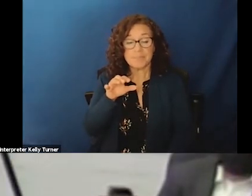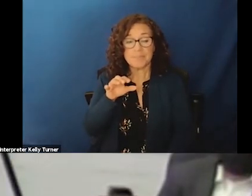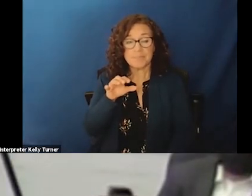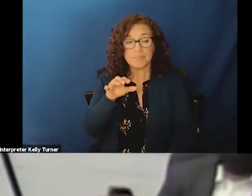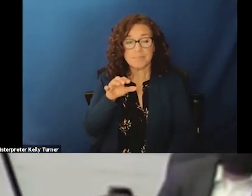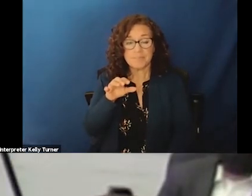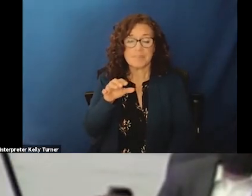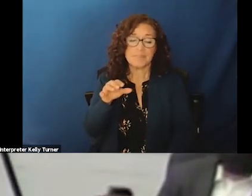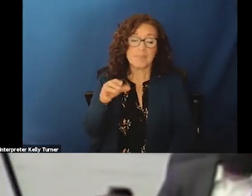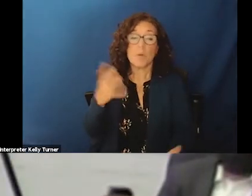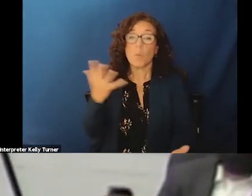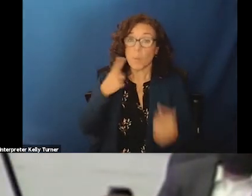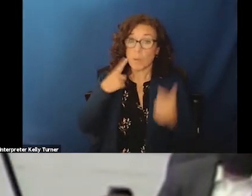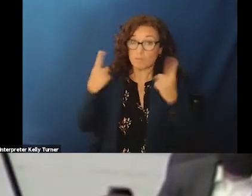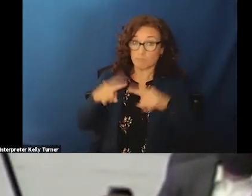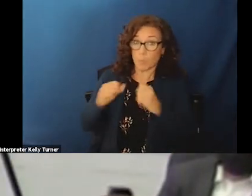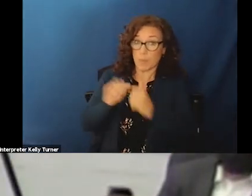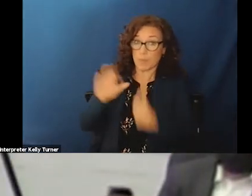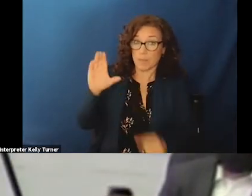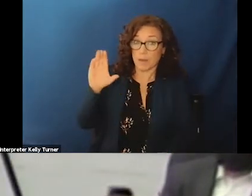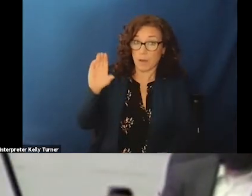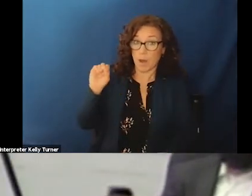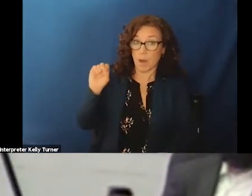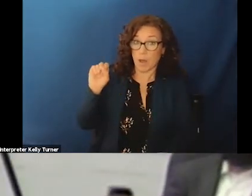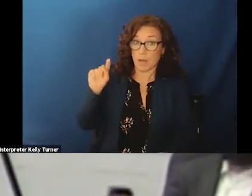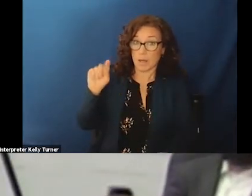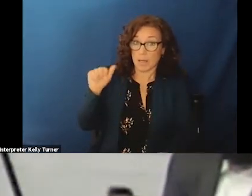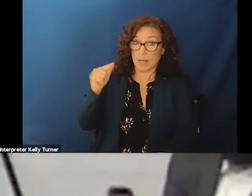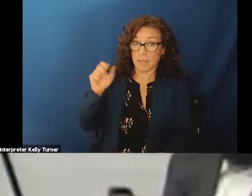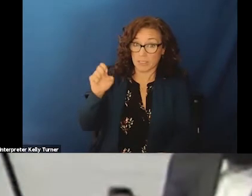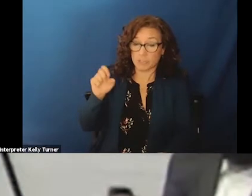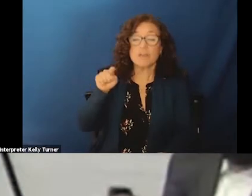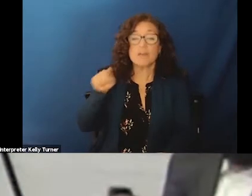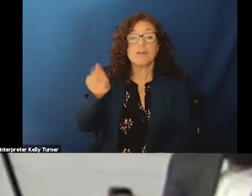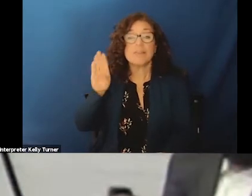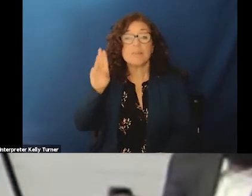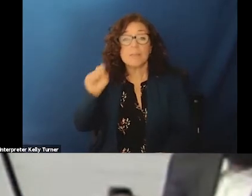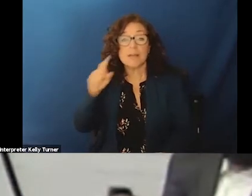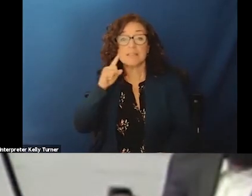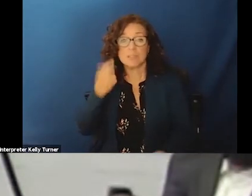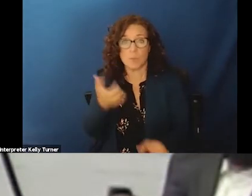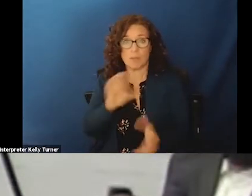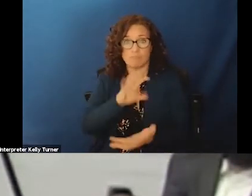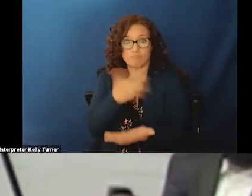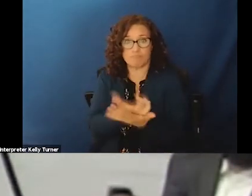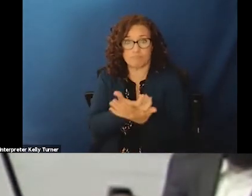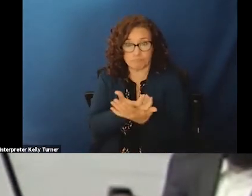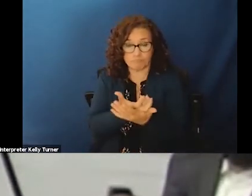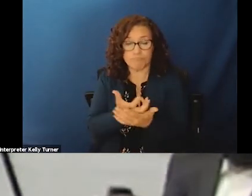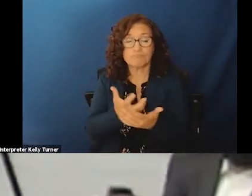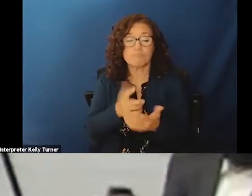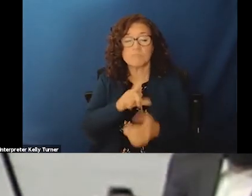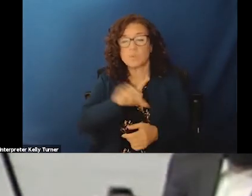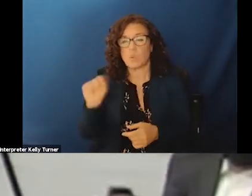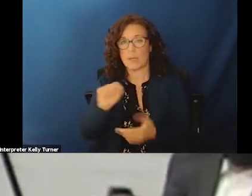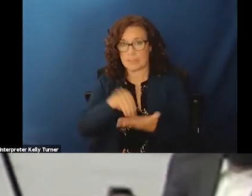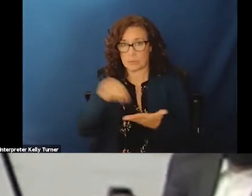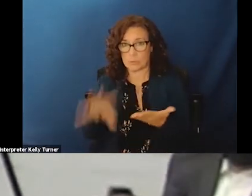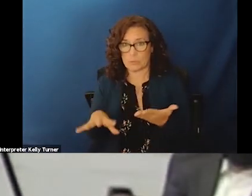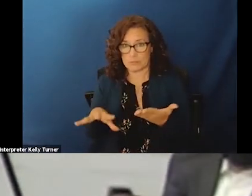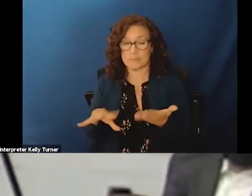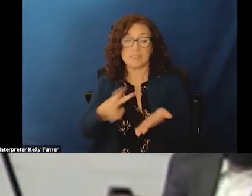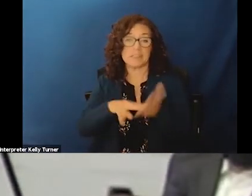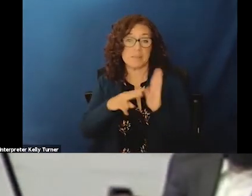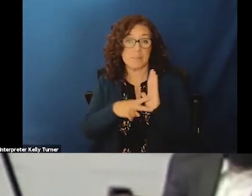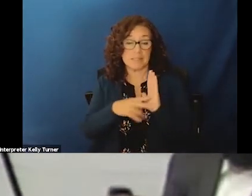out with Cottage is the buses will transport 20 students at a time. And so on Tuesday, we will have